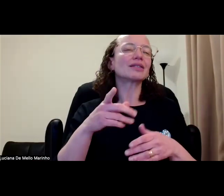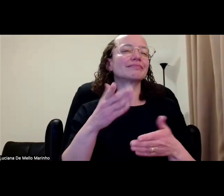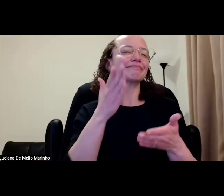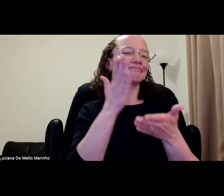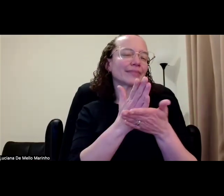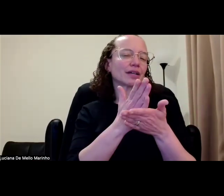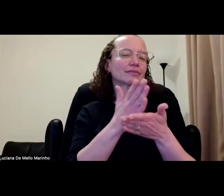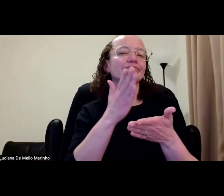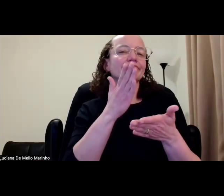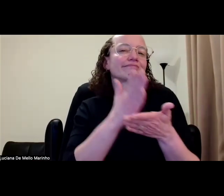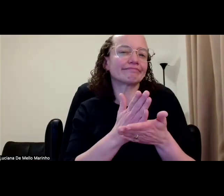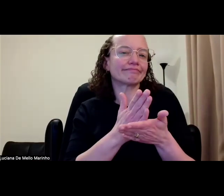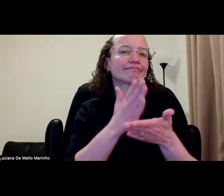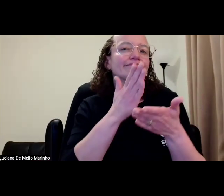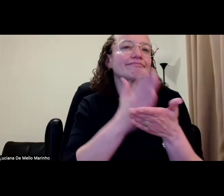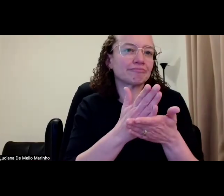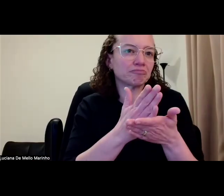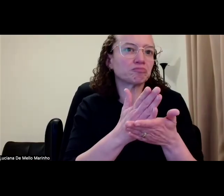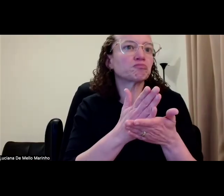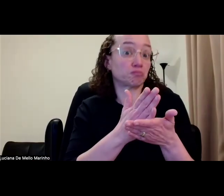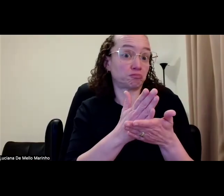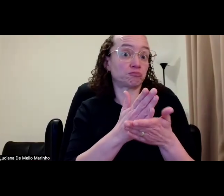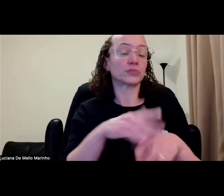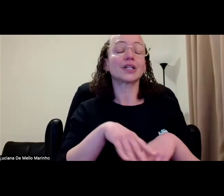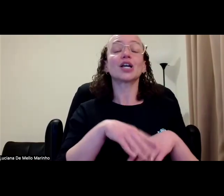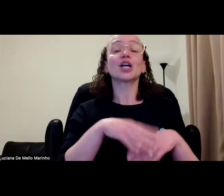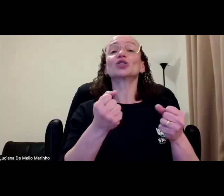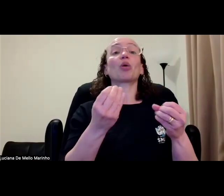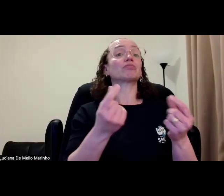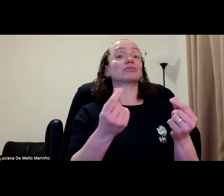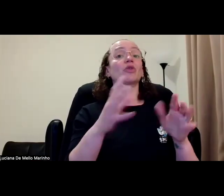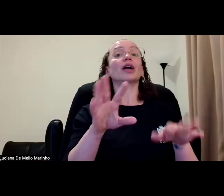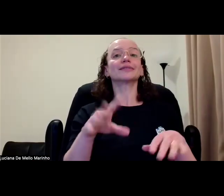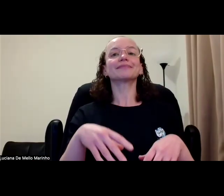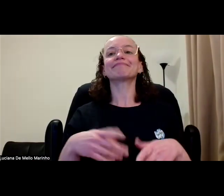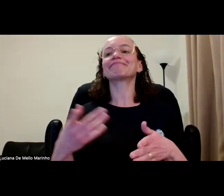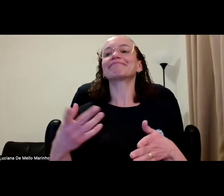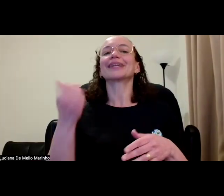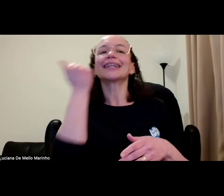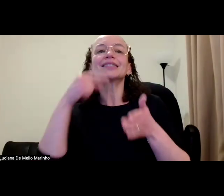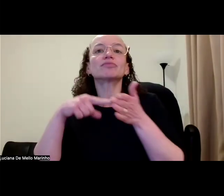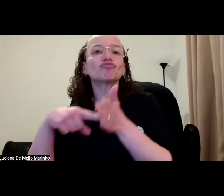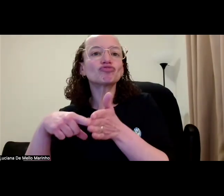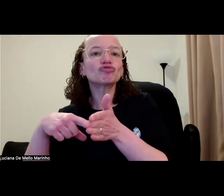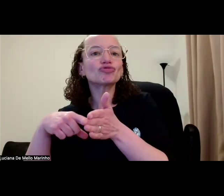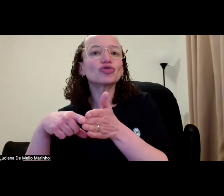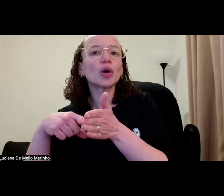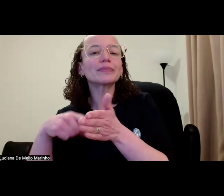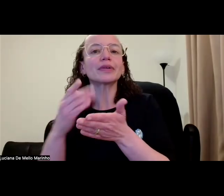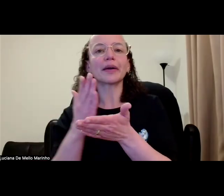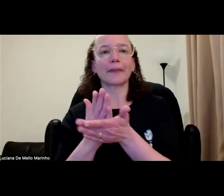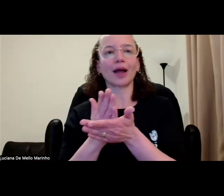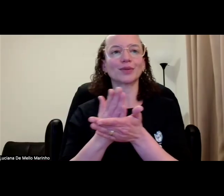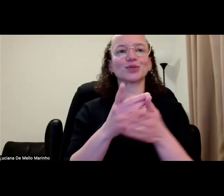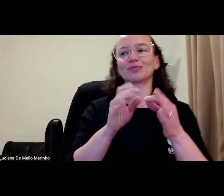you have to maybe tell the dentist, okay, we need to stop. We need to take pauses. Um, that can sometimes be super